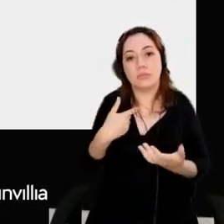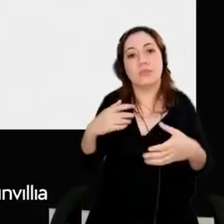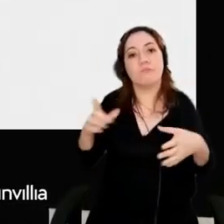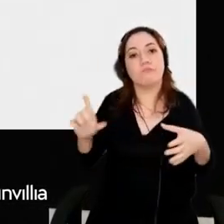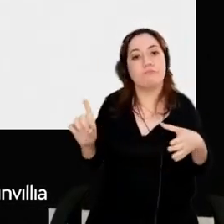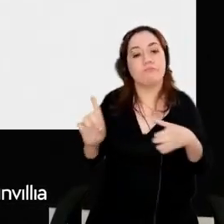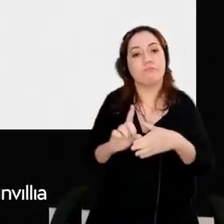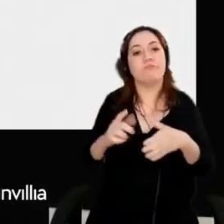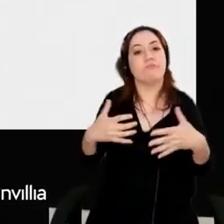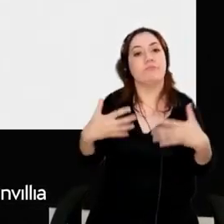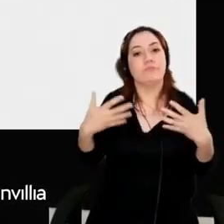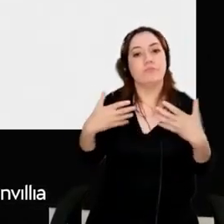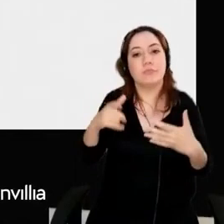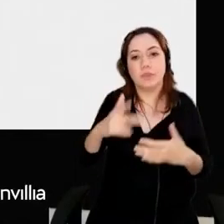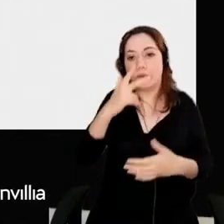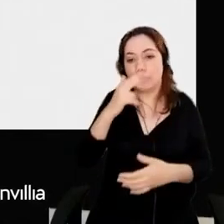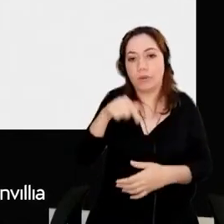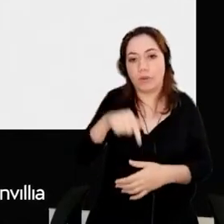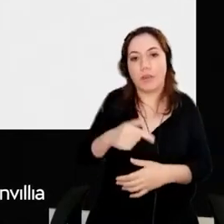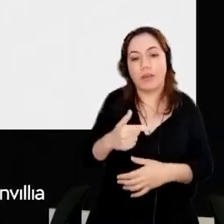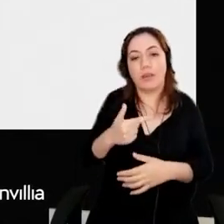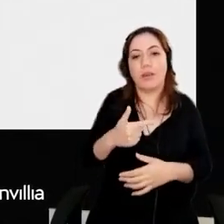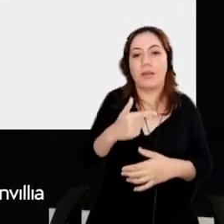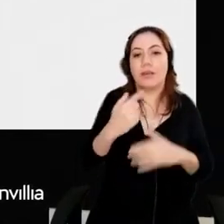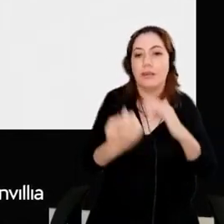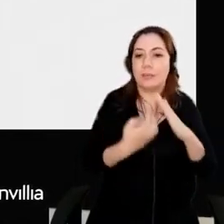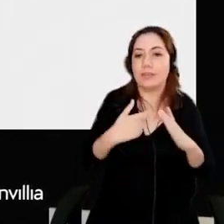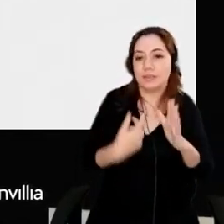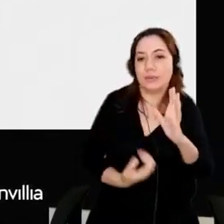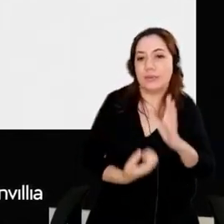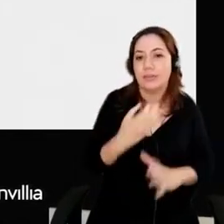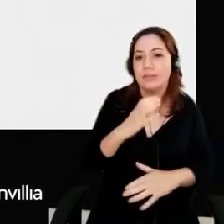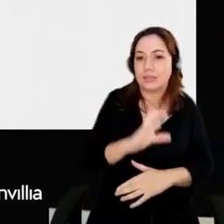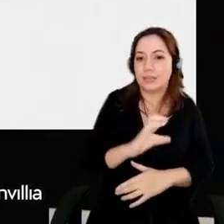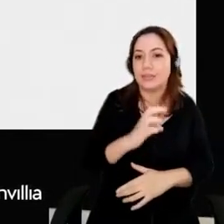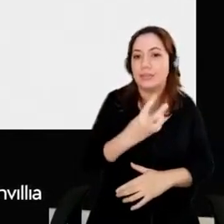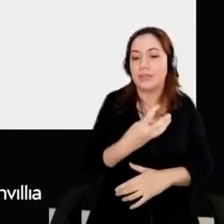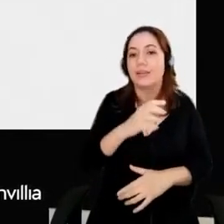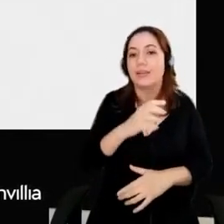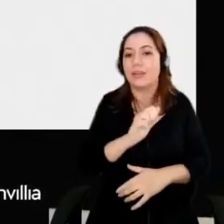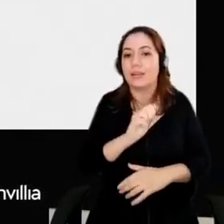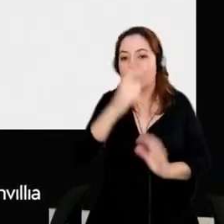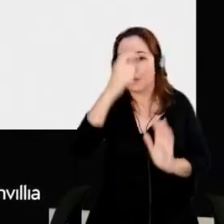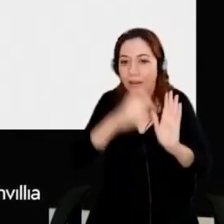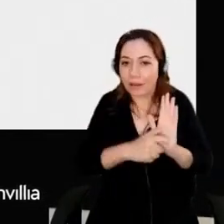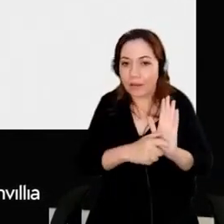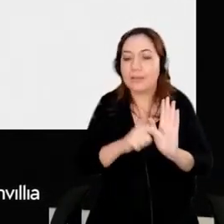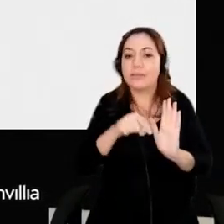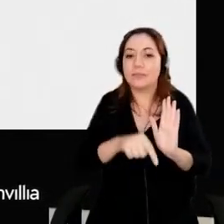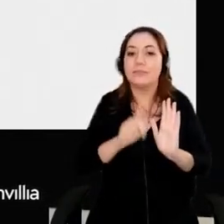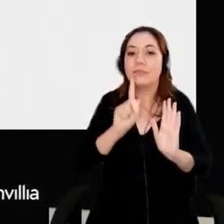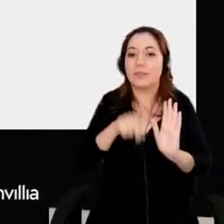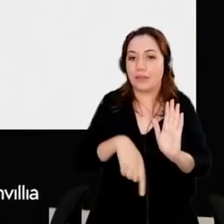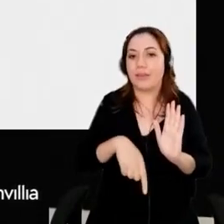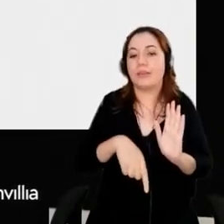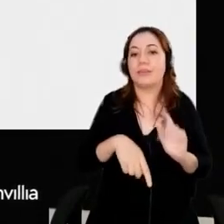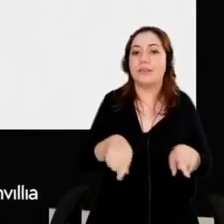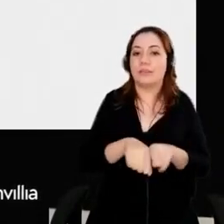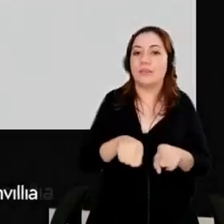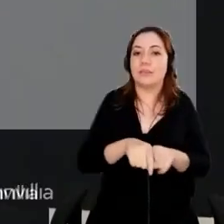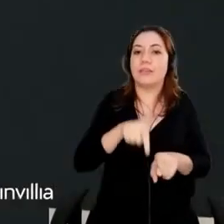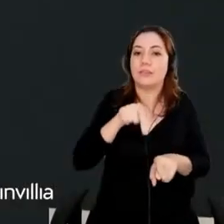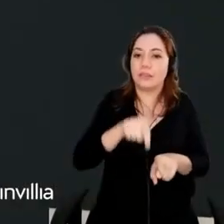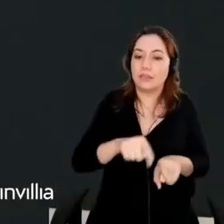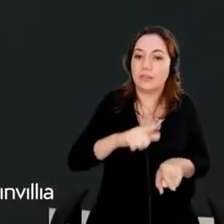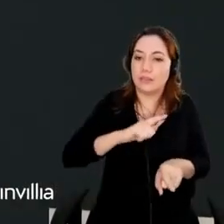C3 AI, where it's based in Silicon Valley. They also do enterprise AI. I led the customer solutions organization in the